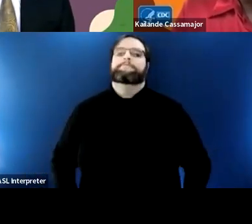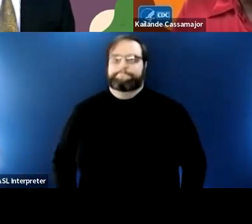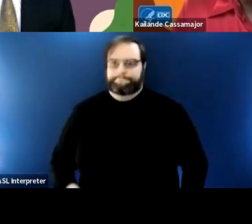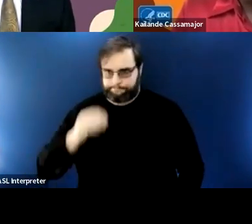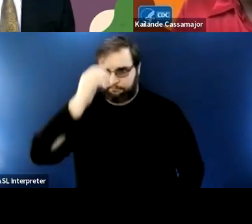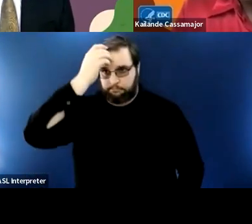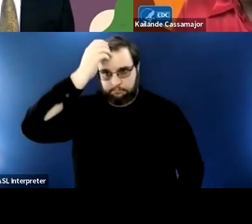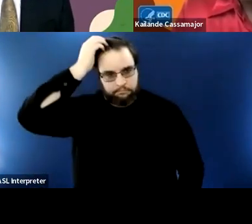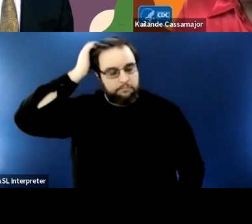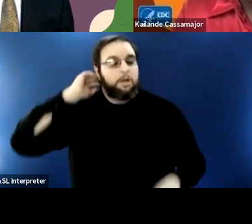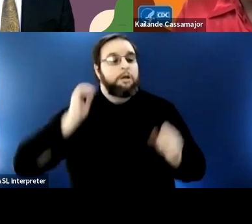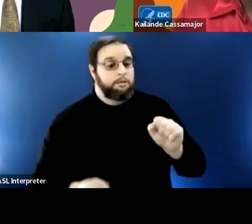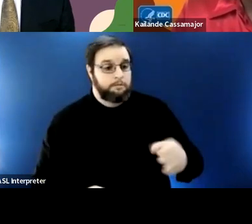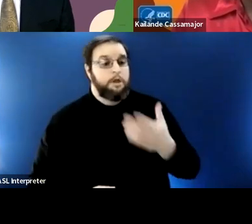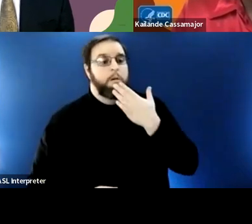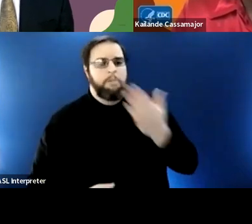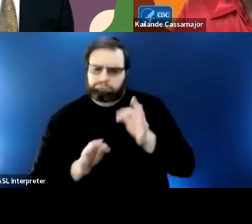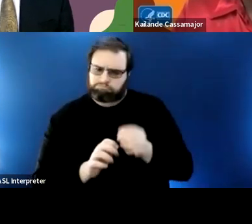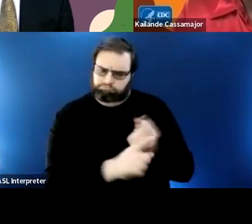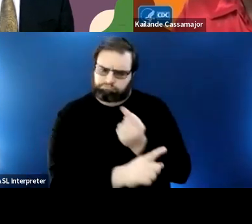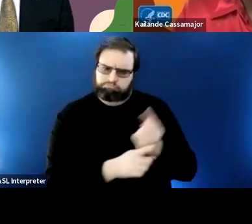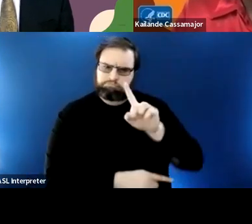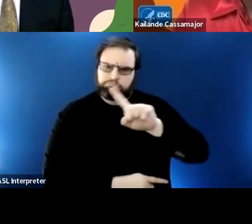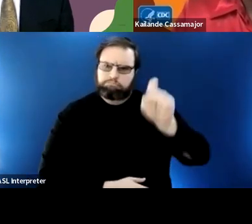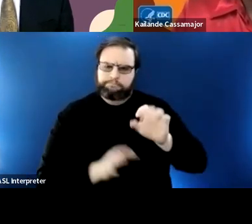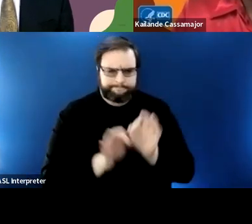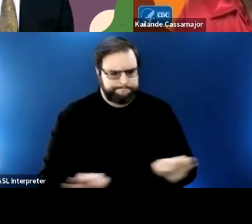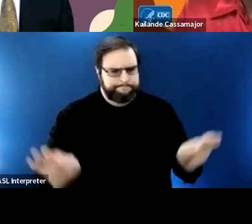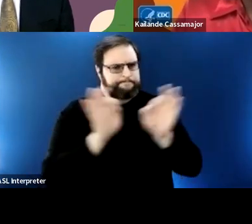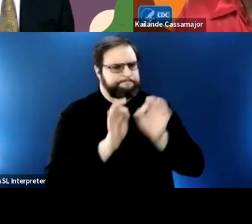And but it's a very, very appropriate and very important